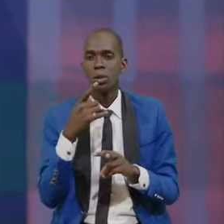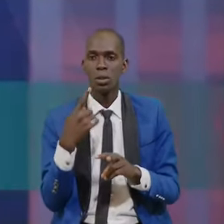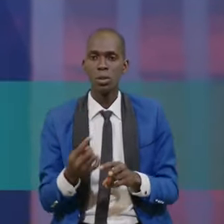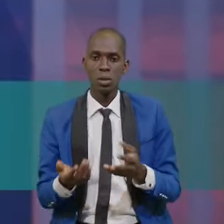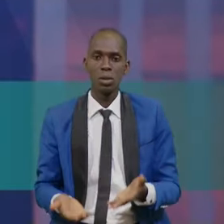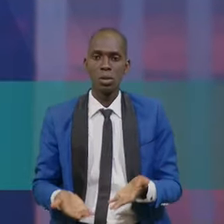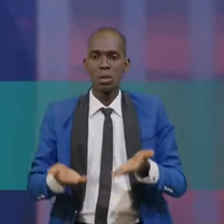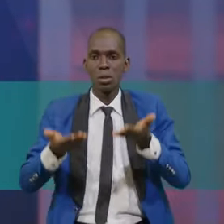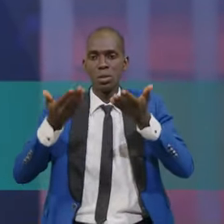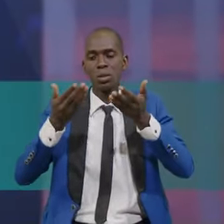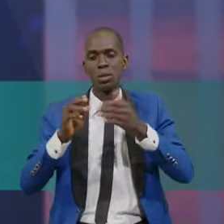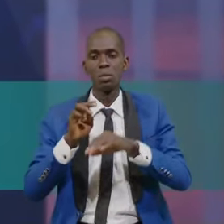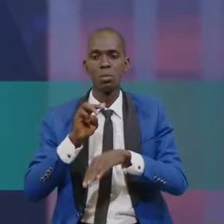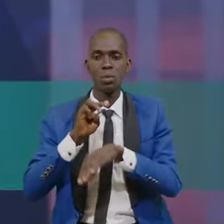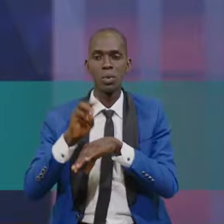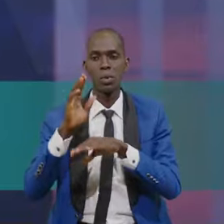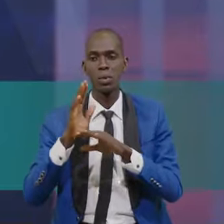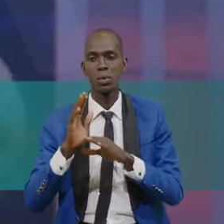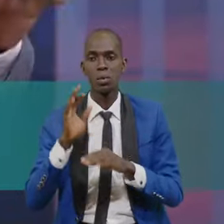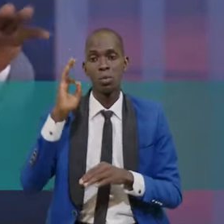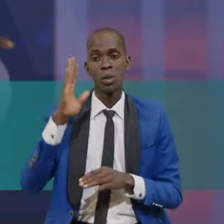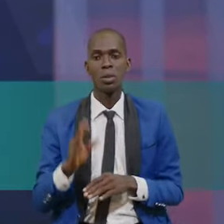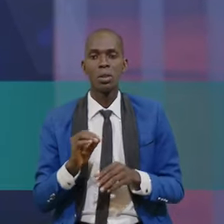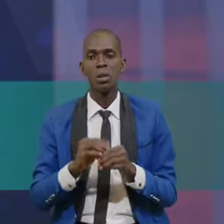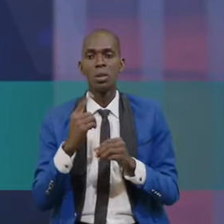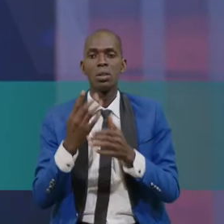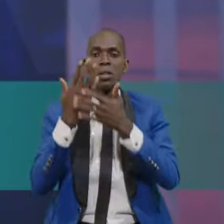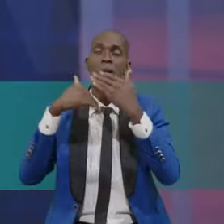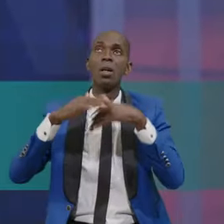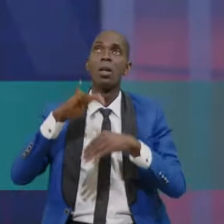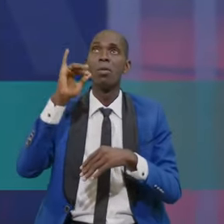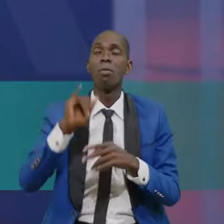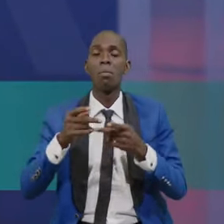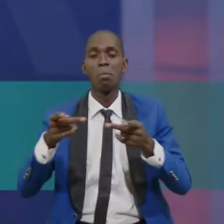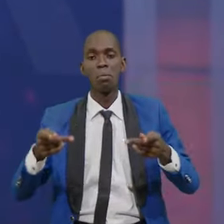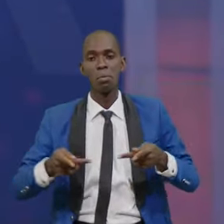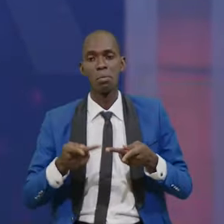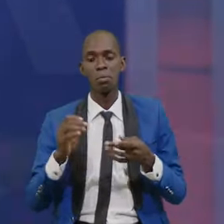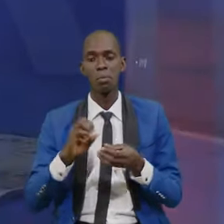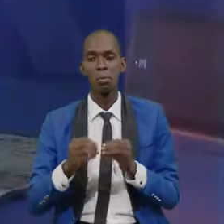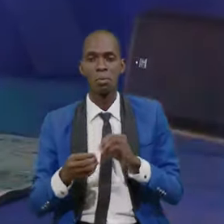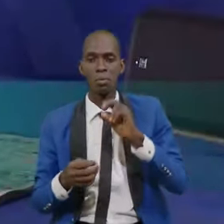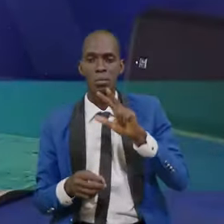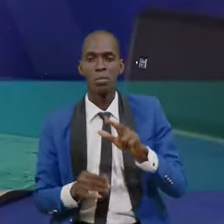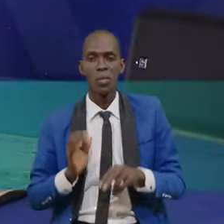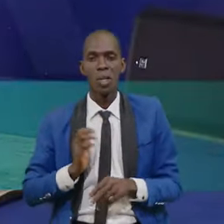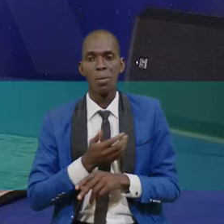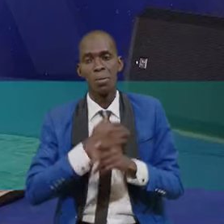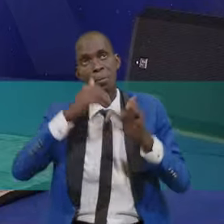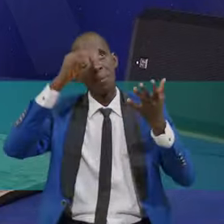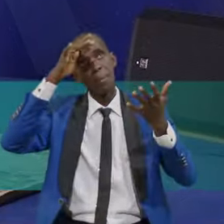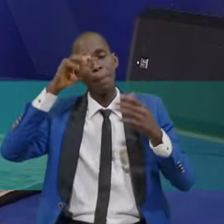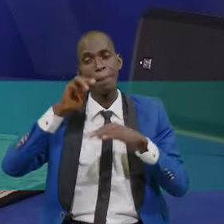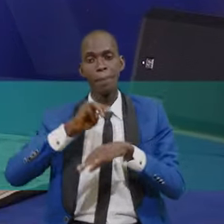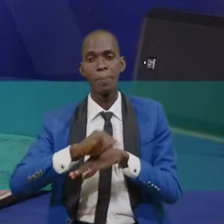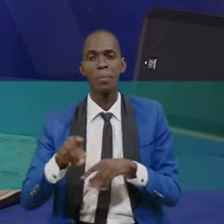minister in the heavenly places. And number three is our expected ministry as